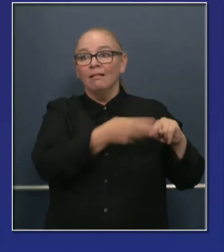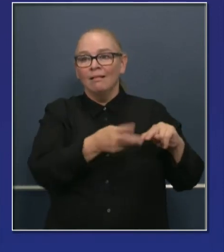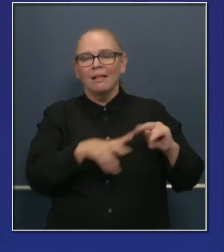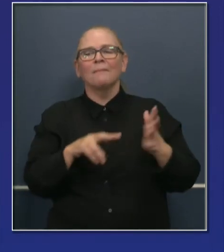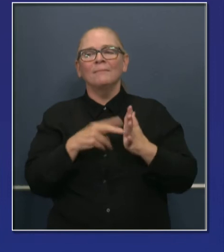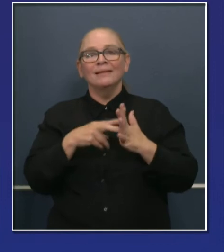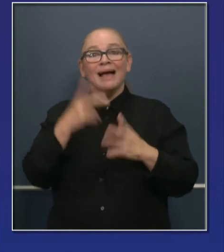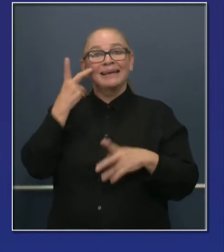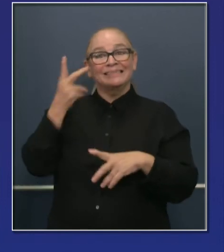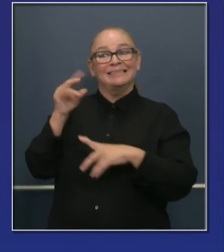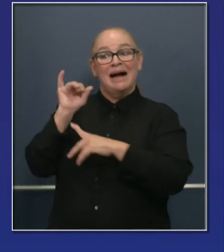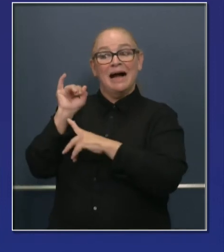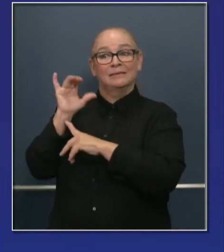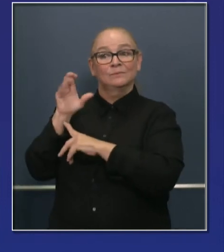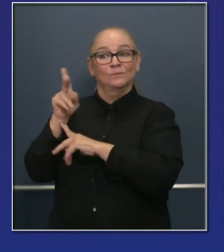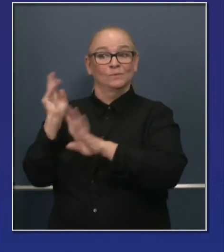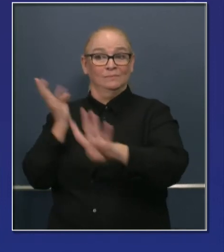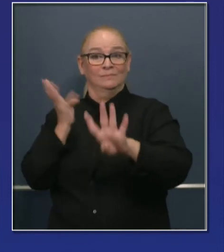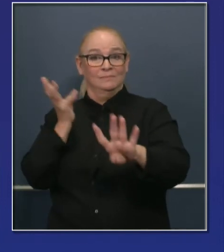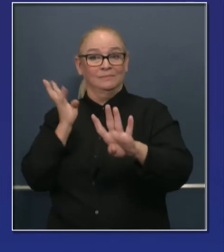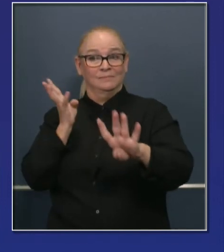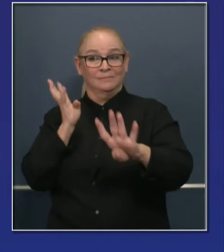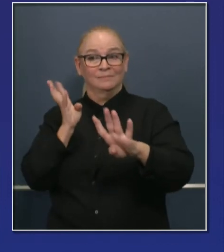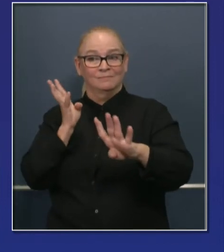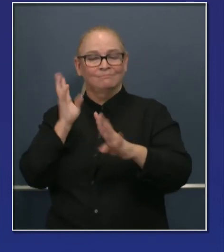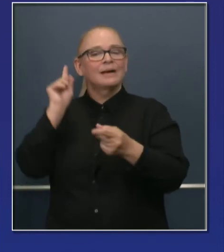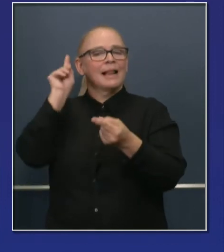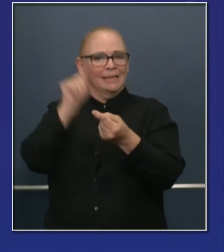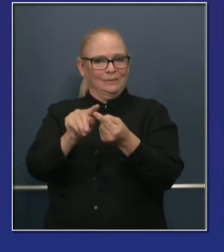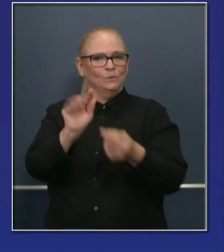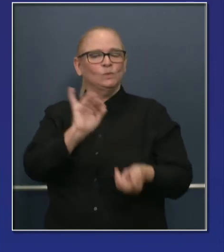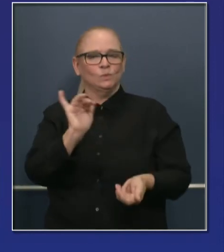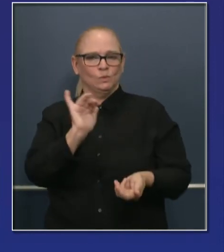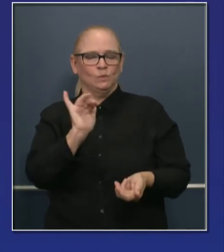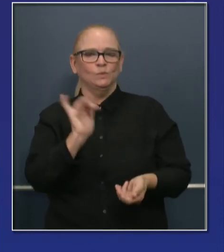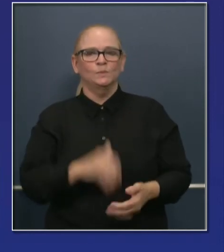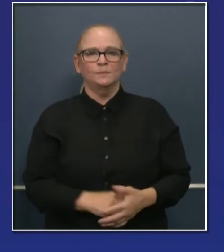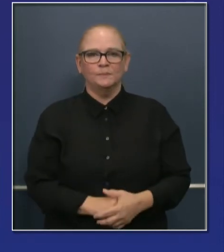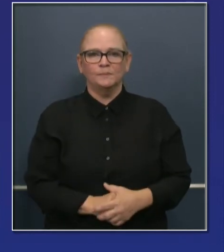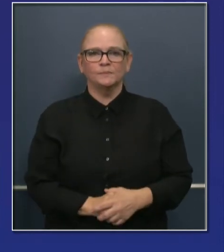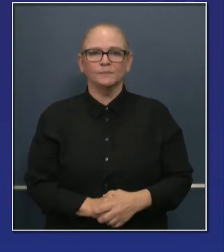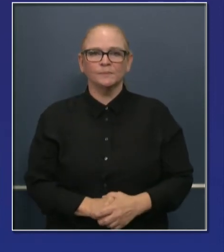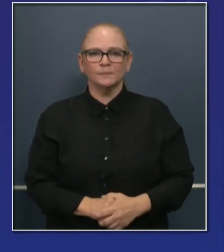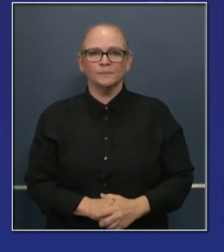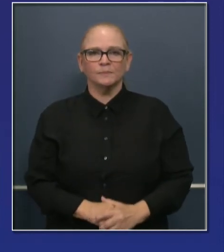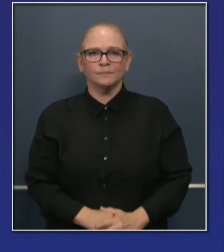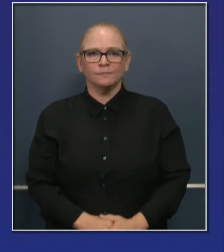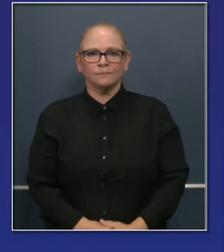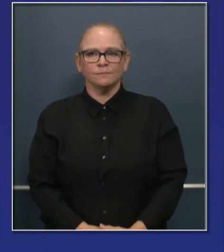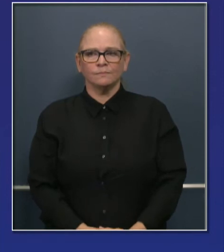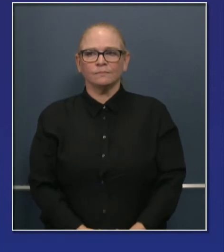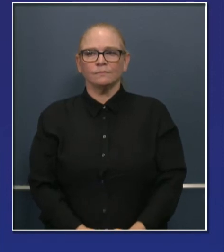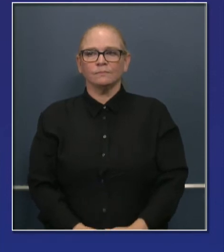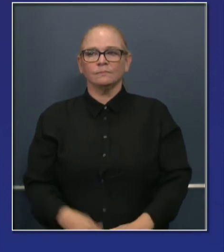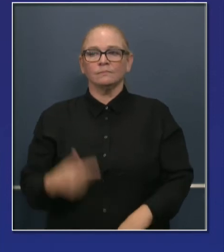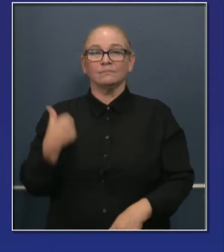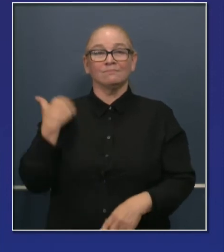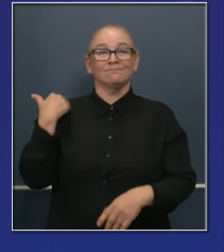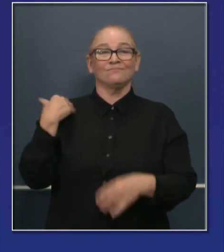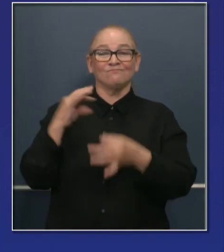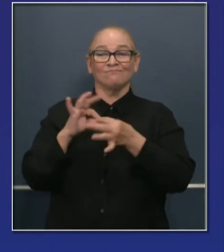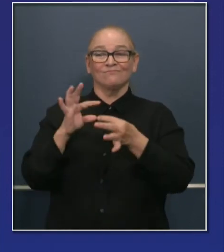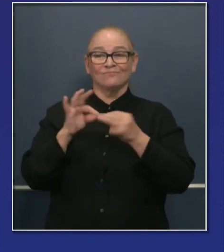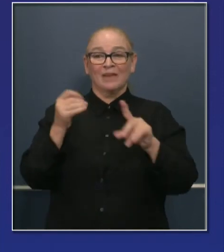admissions also trending down. Last slide deck we provided, 11% increase in